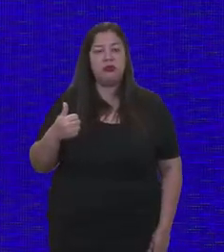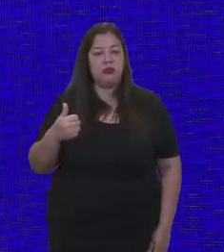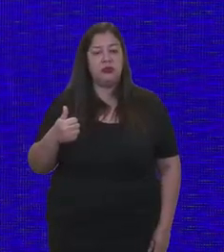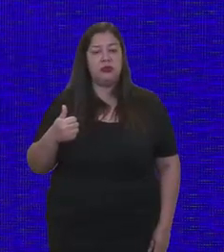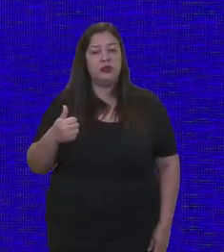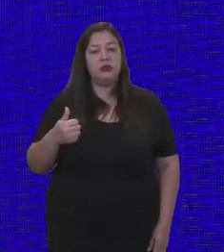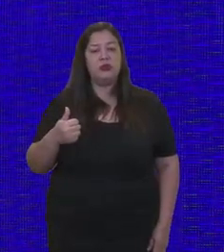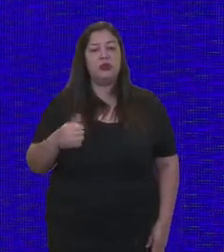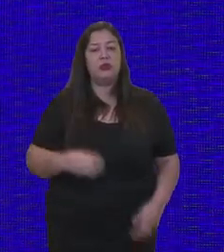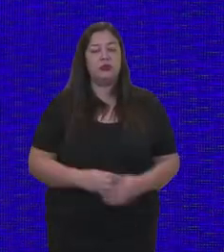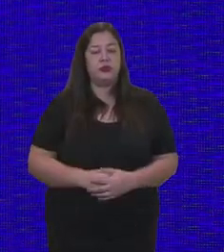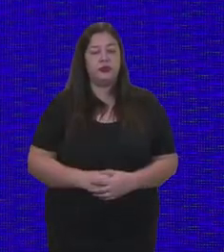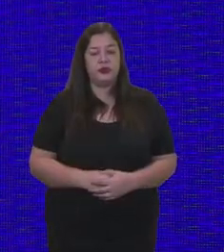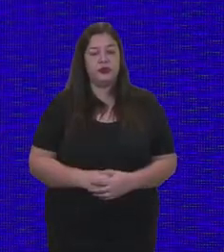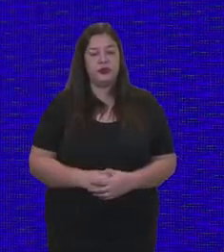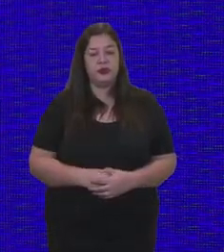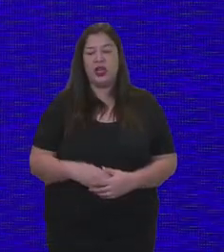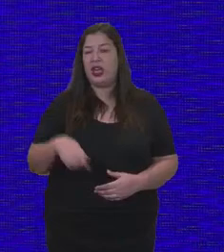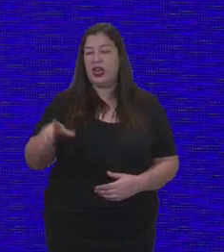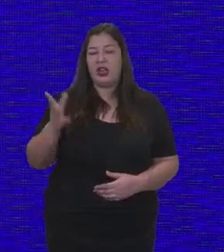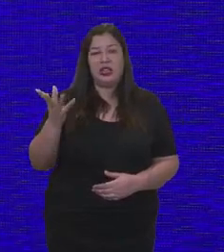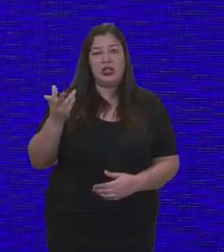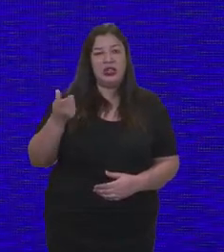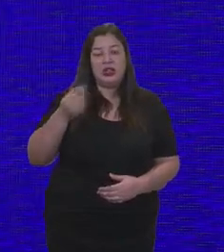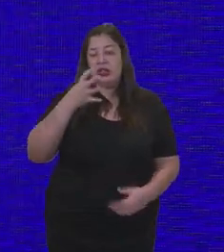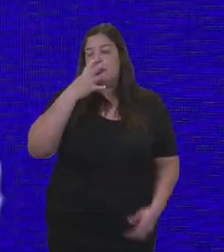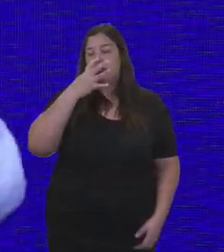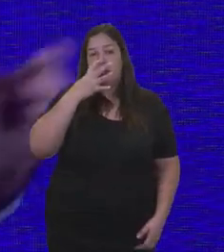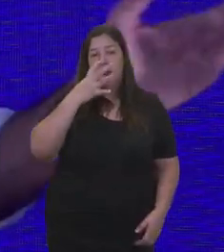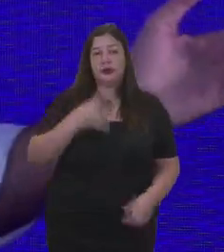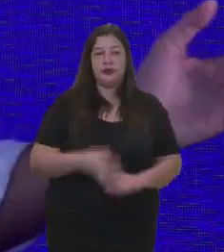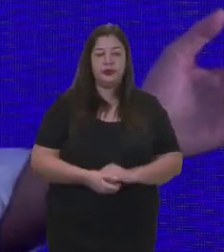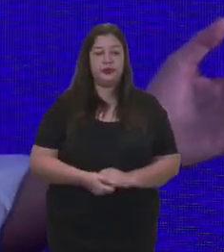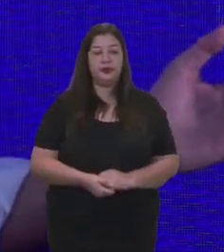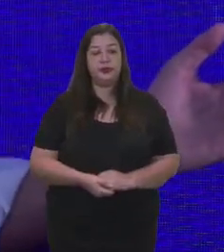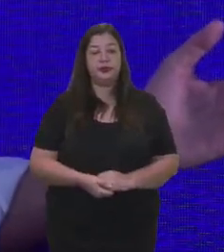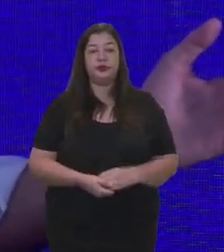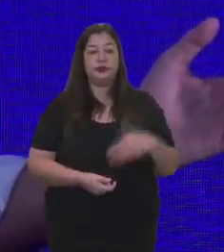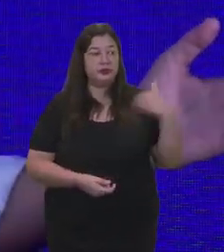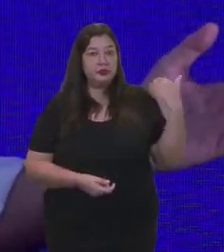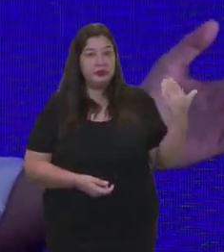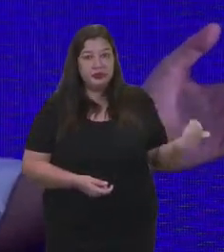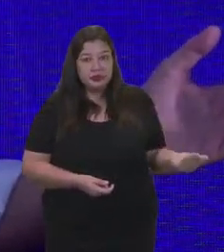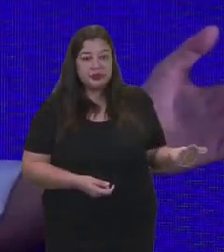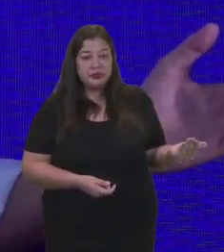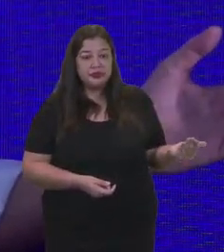out in the slums, it is a big objective. It's wonderful, incredible.